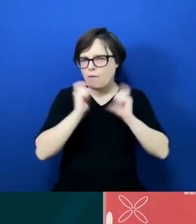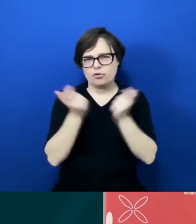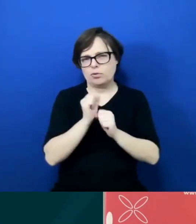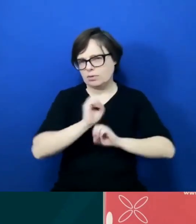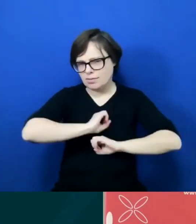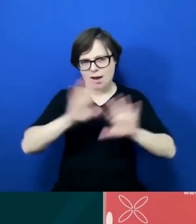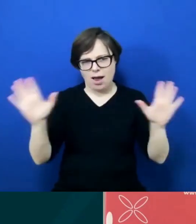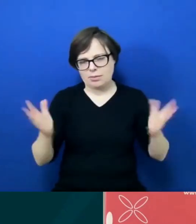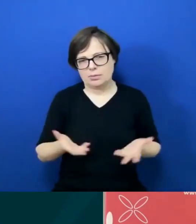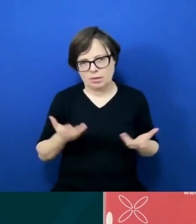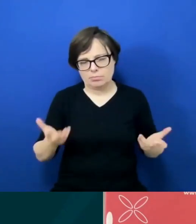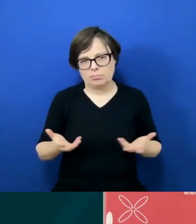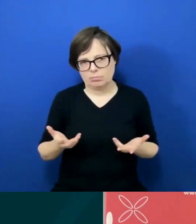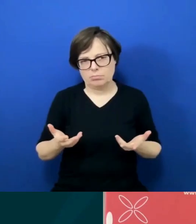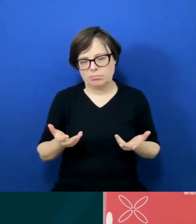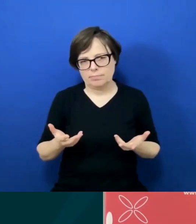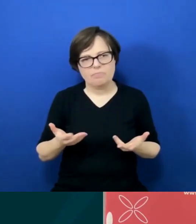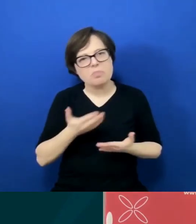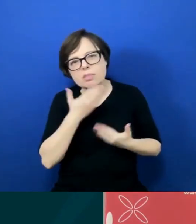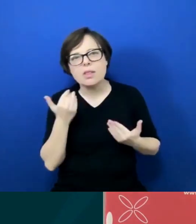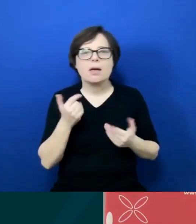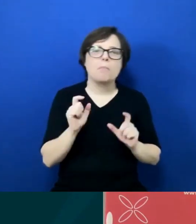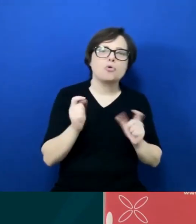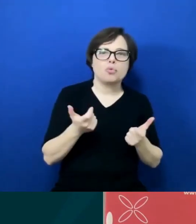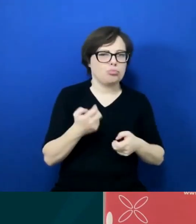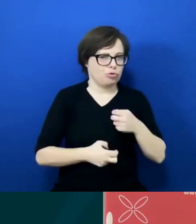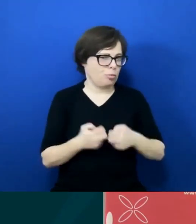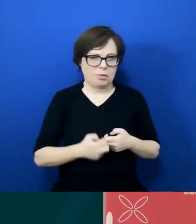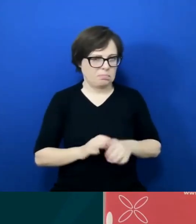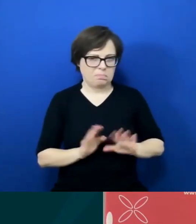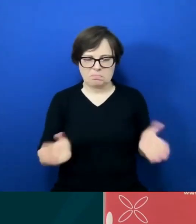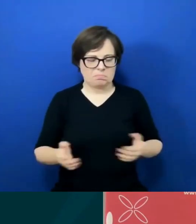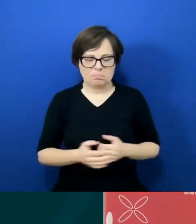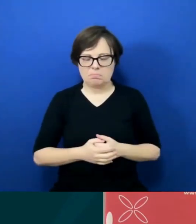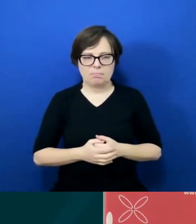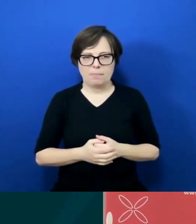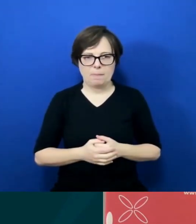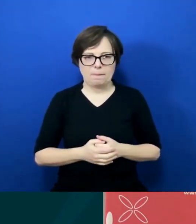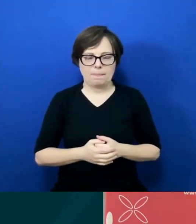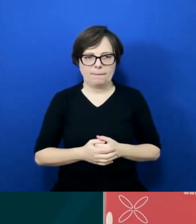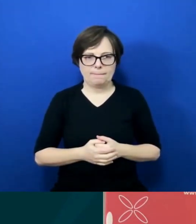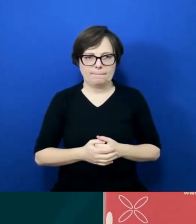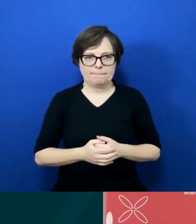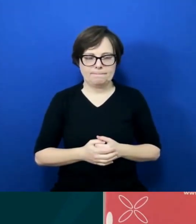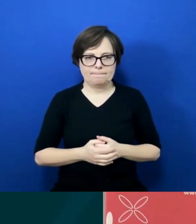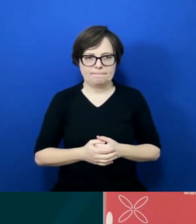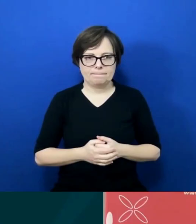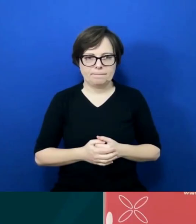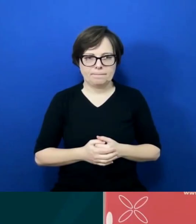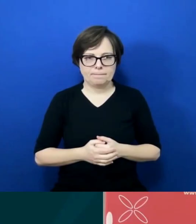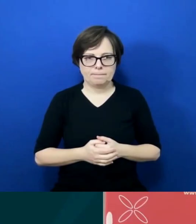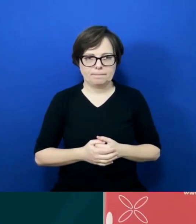very clearly and transparent, and there is no such a problem here related to this public and